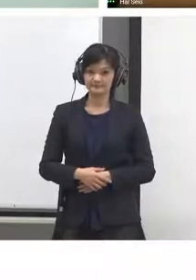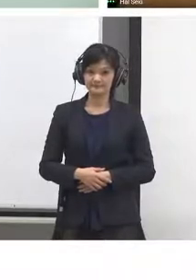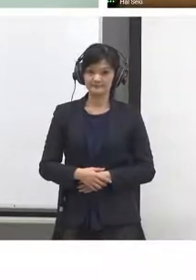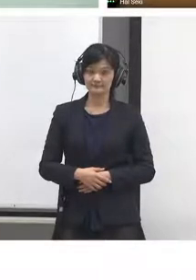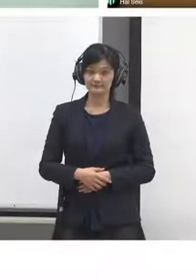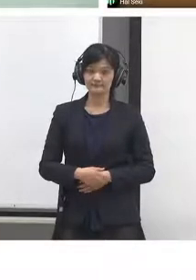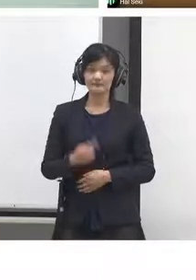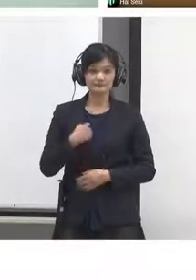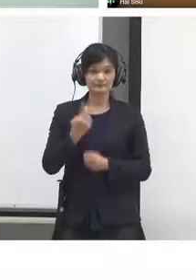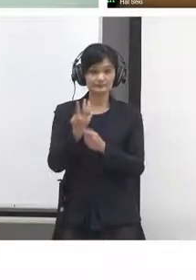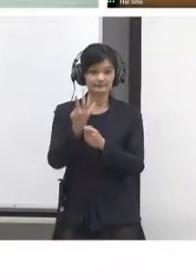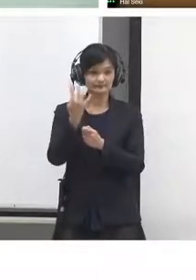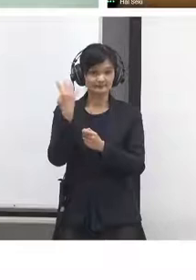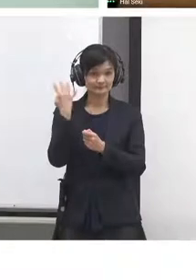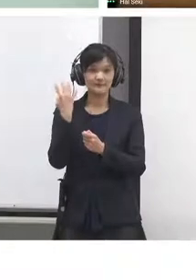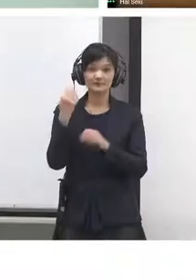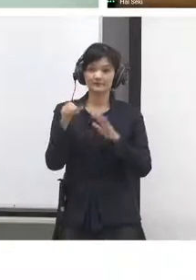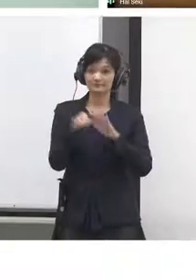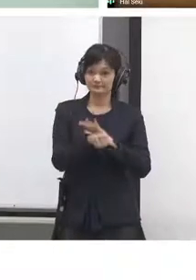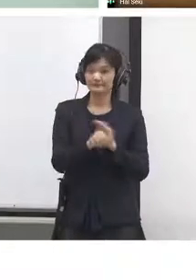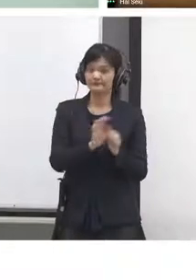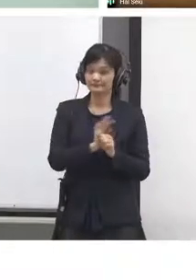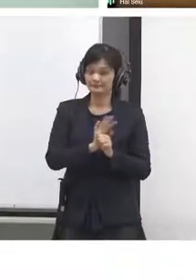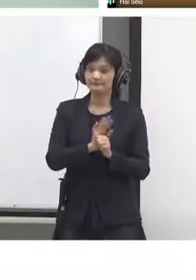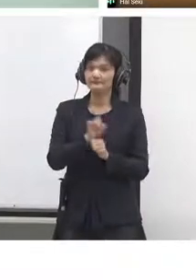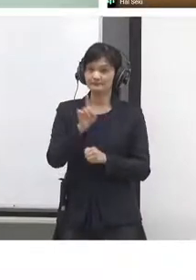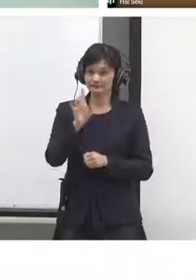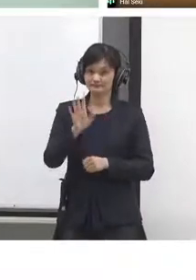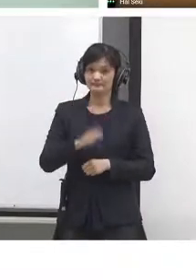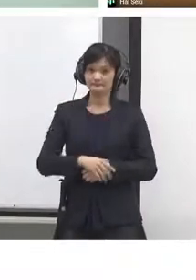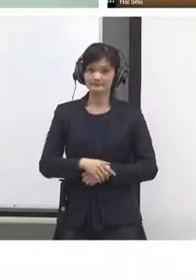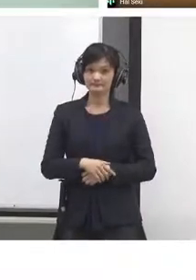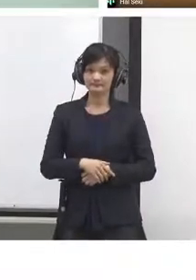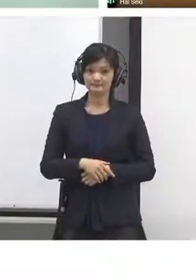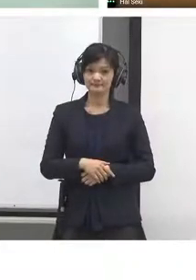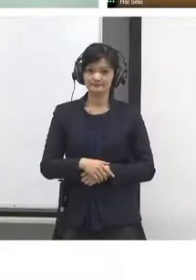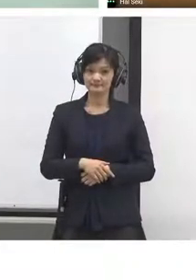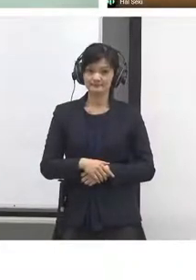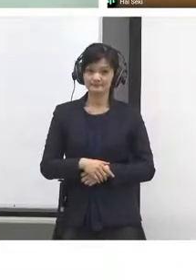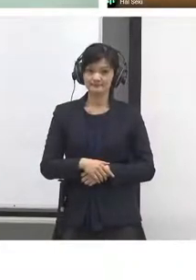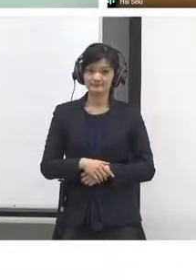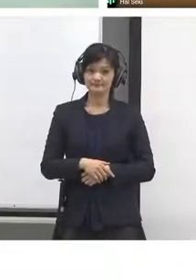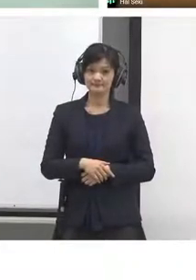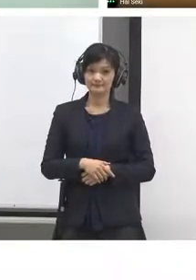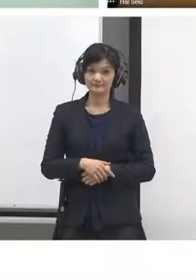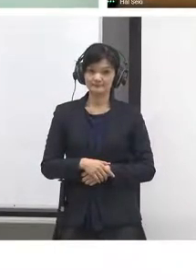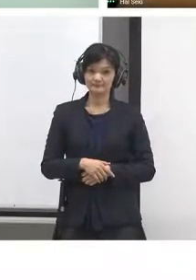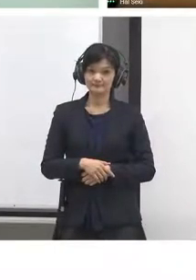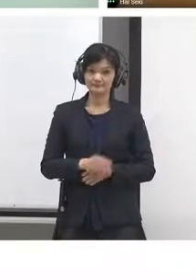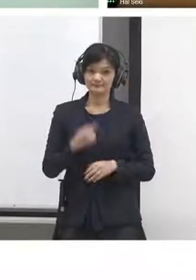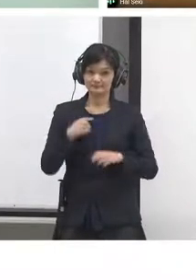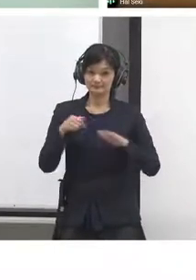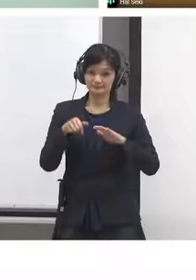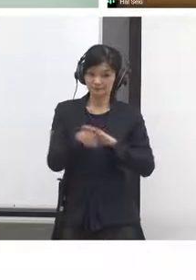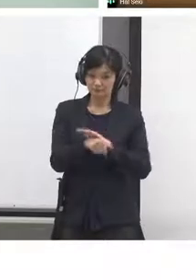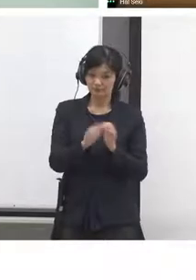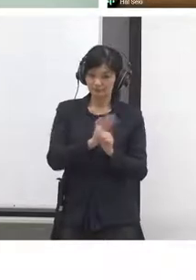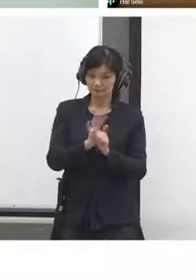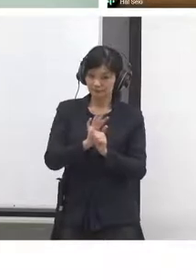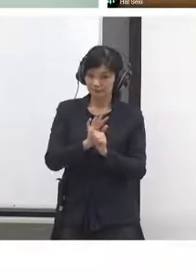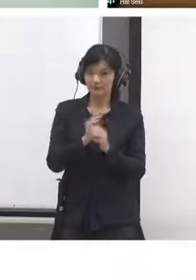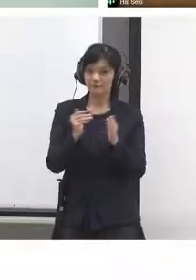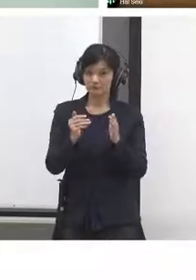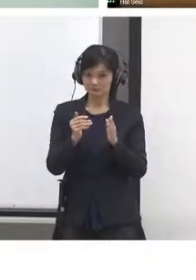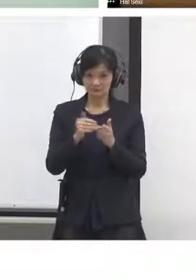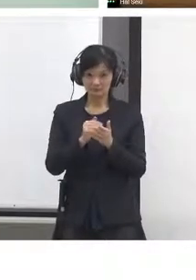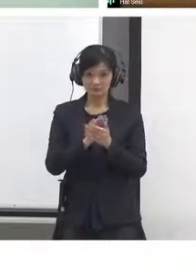it realized me that how important to know actually the people inside